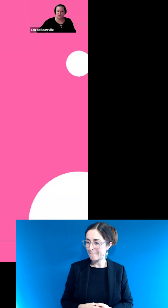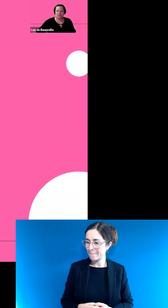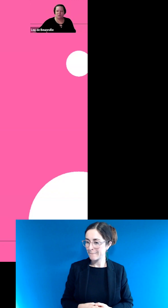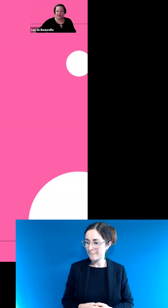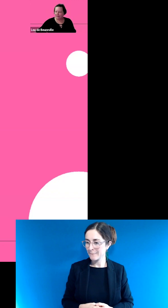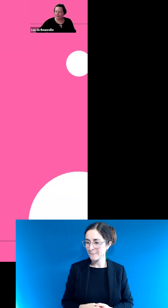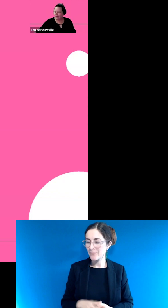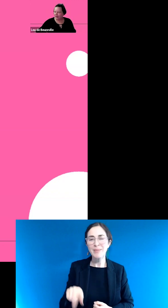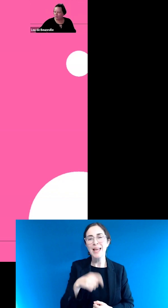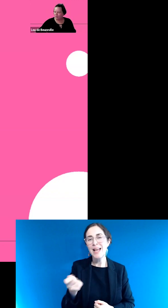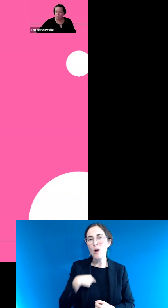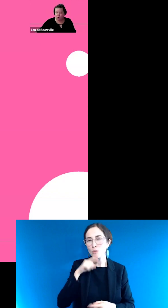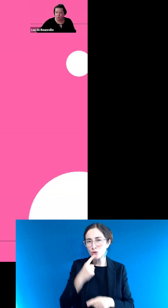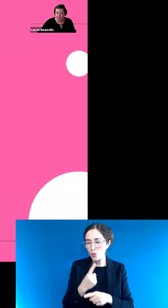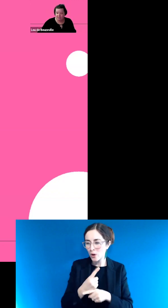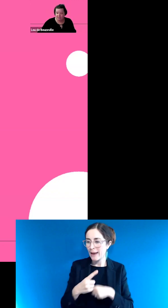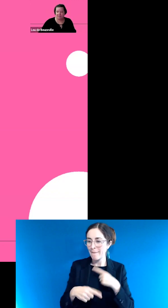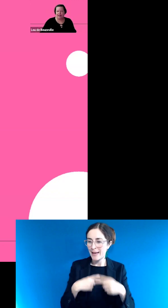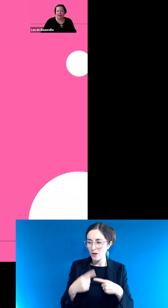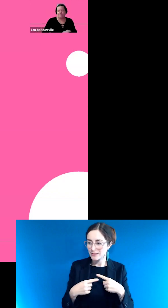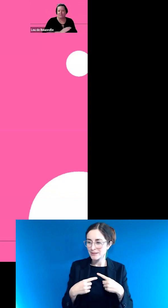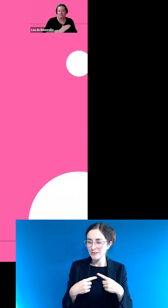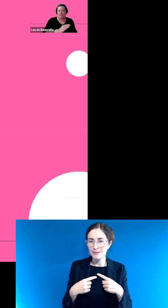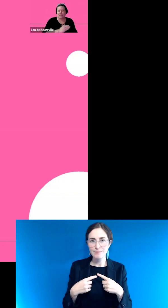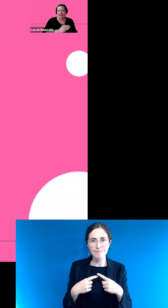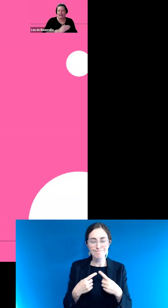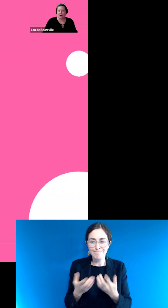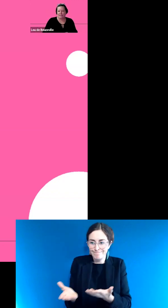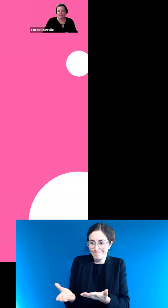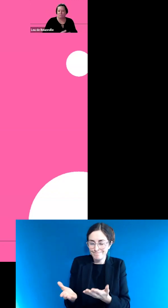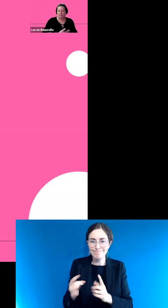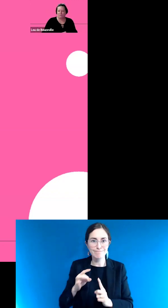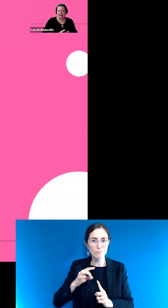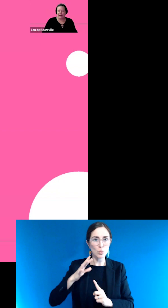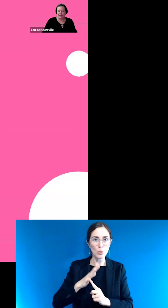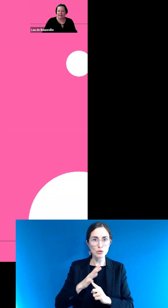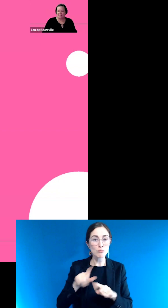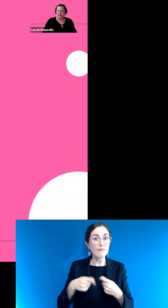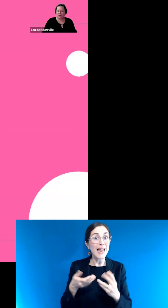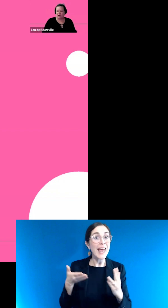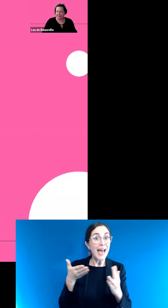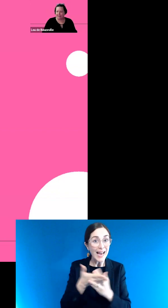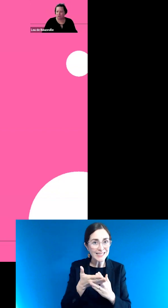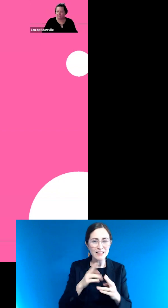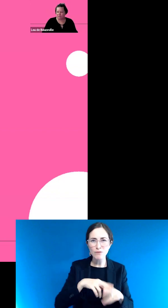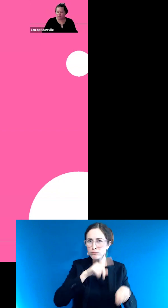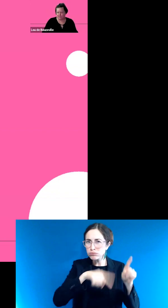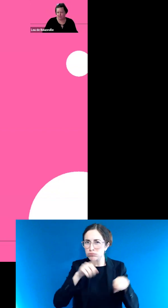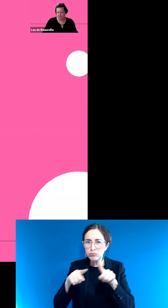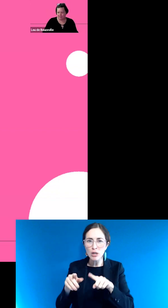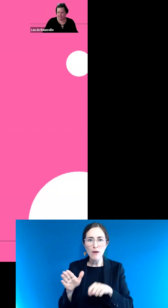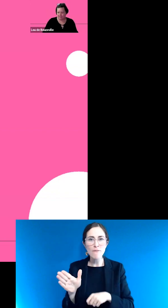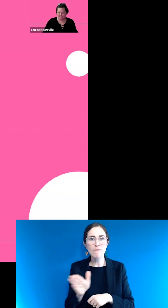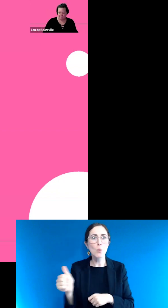So I want to talk about how important it is and ideas for providing access to a range of